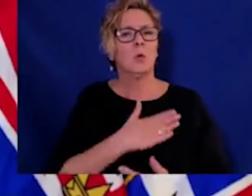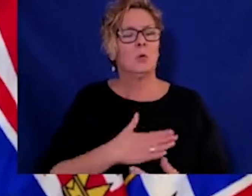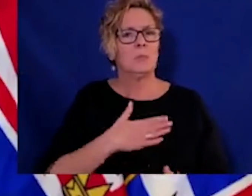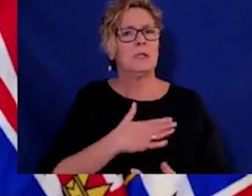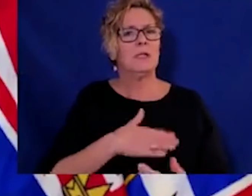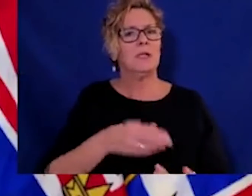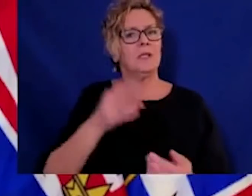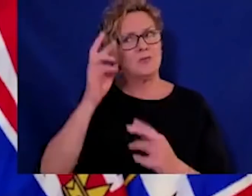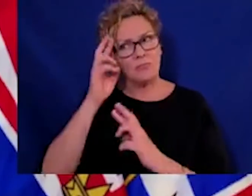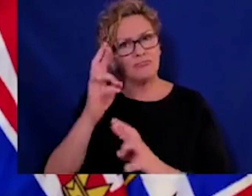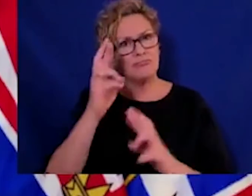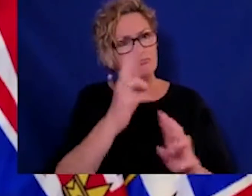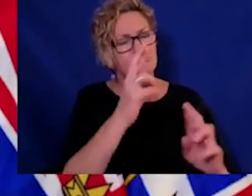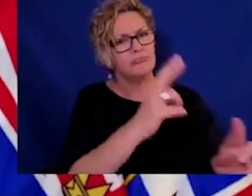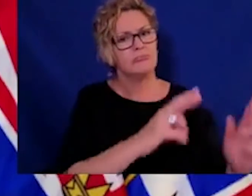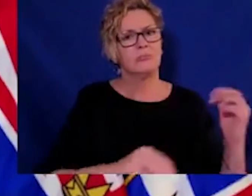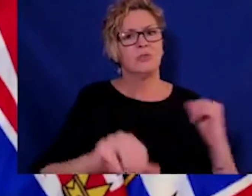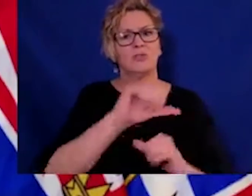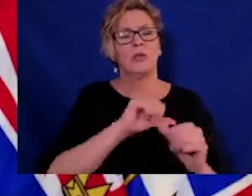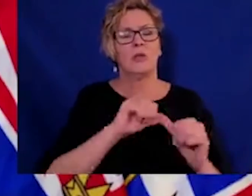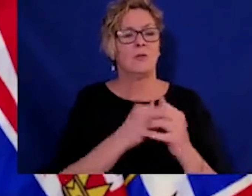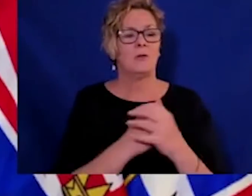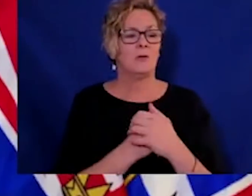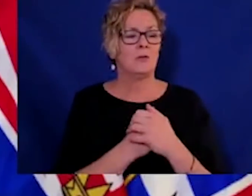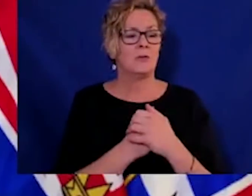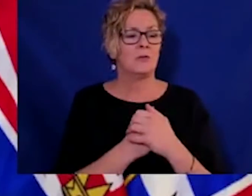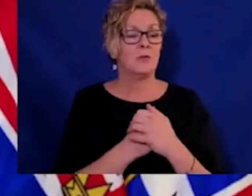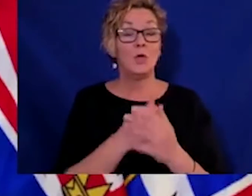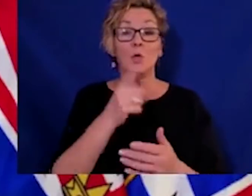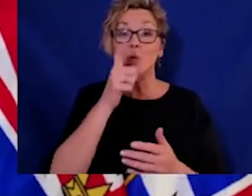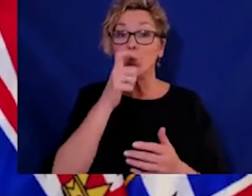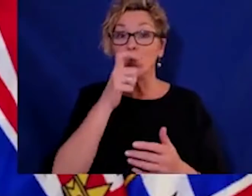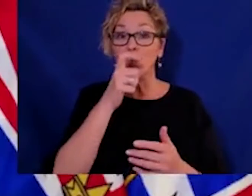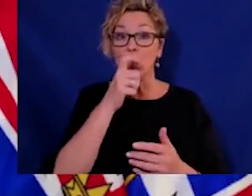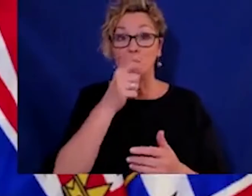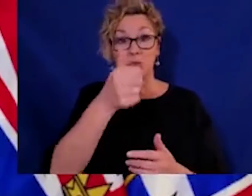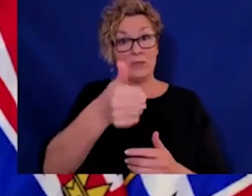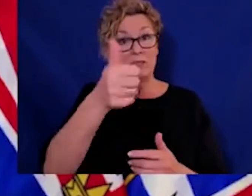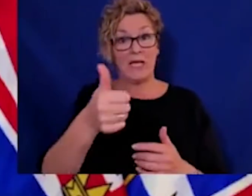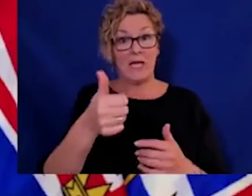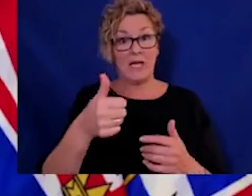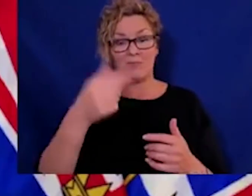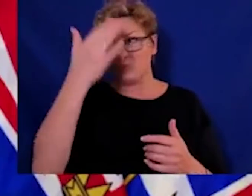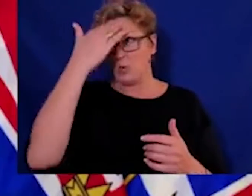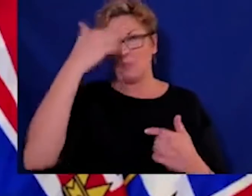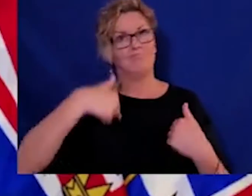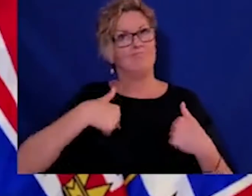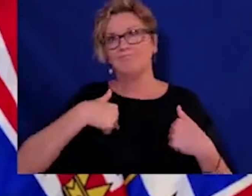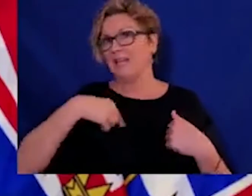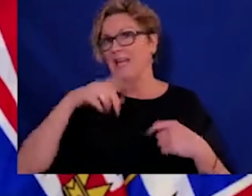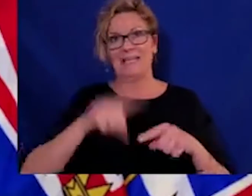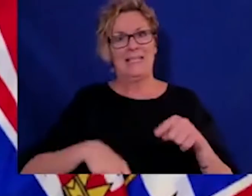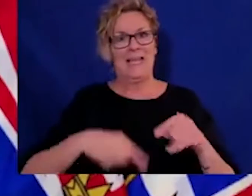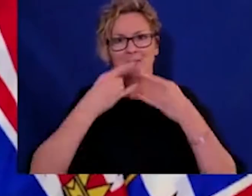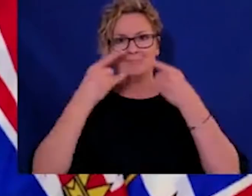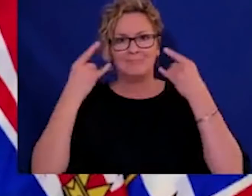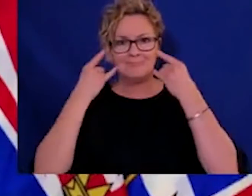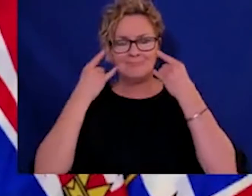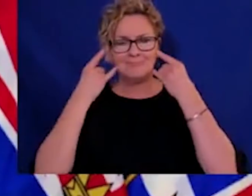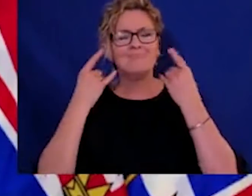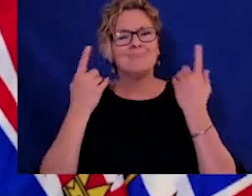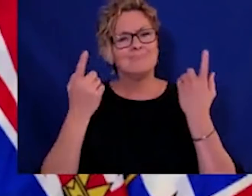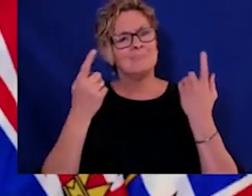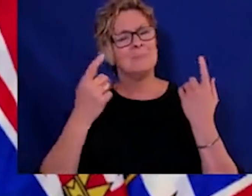those services you need, whether that's going at off-peak hours, calling ahead, going online, or